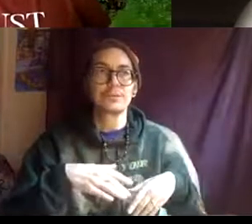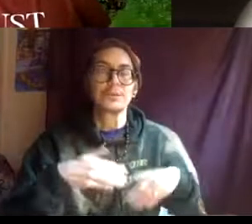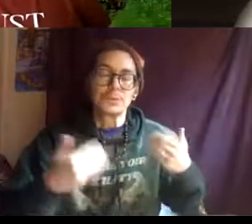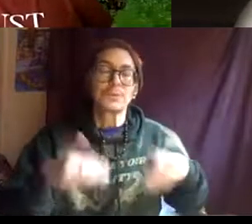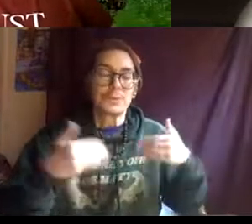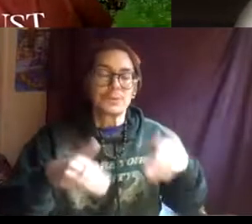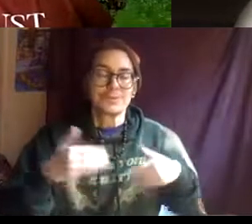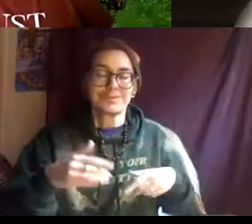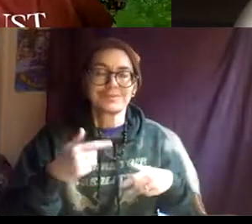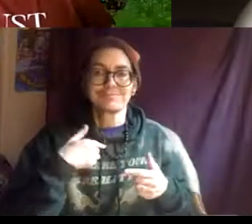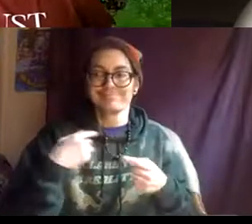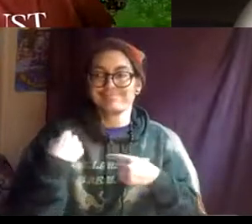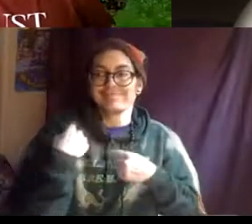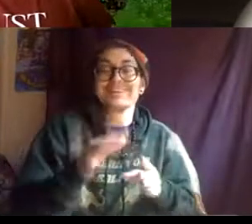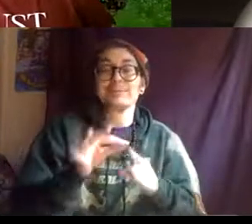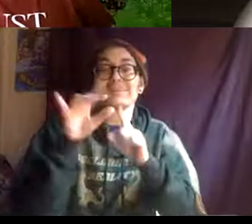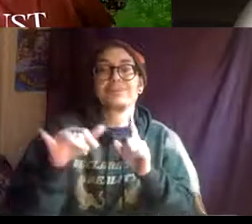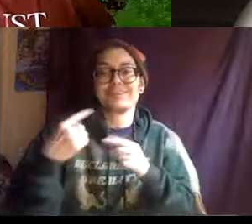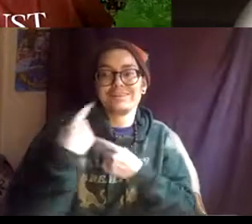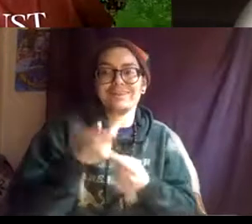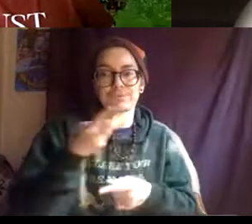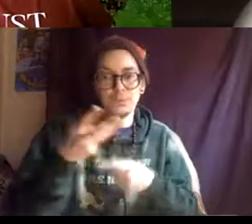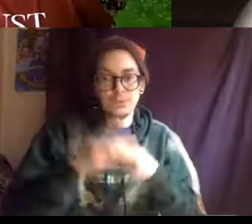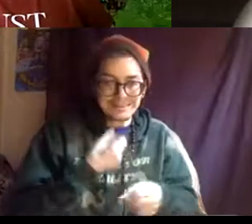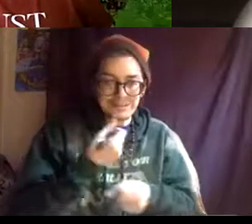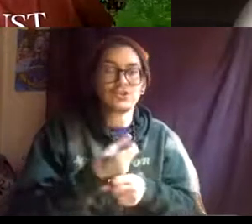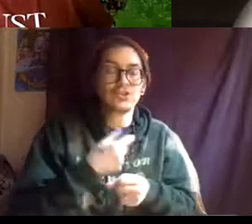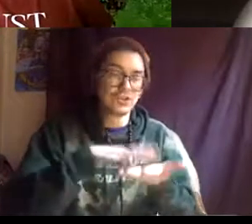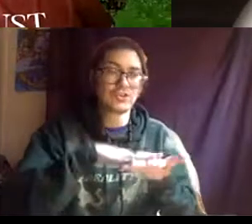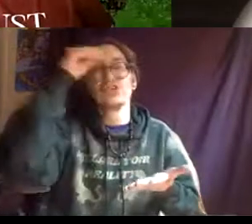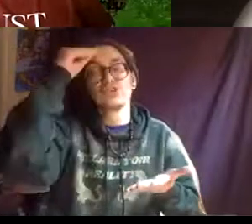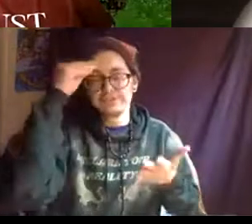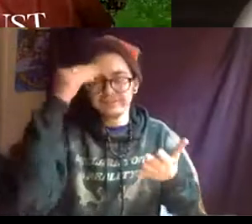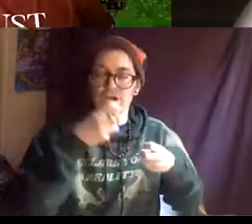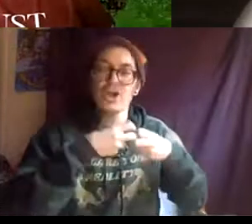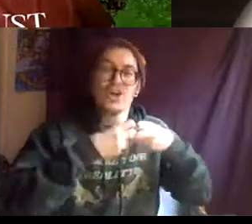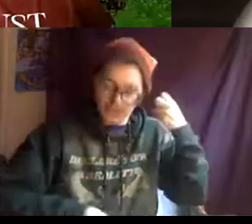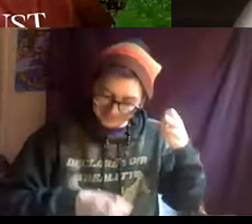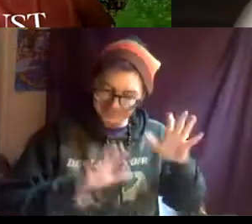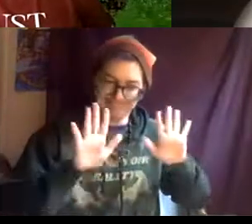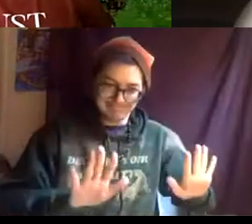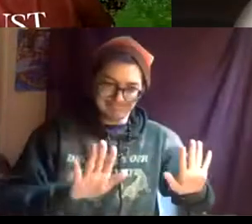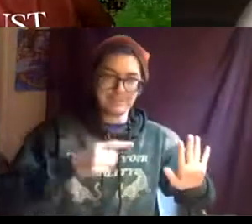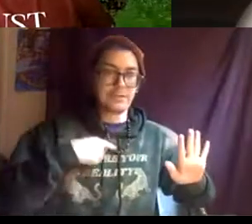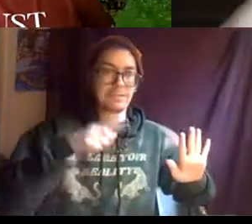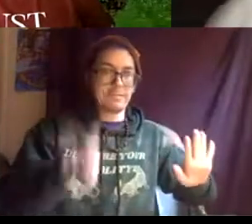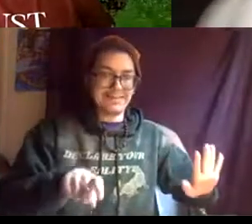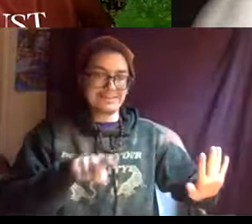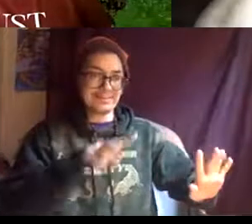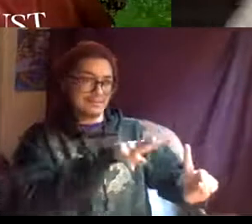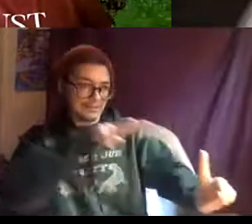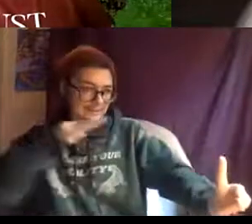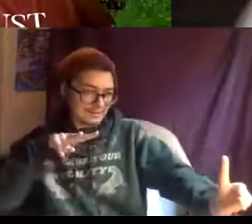to that energy and their vibrations. And especially the last few years, it has been a